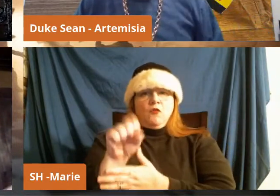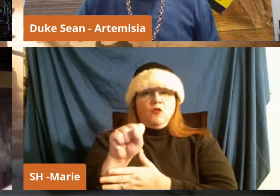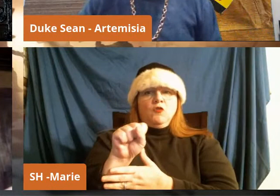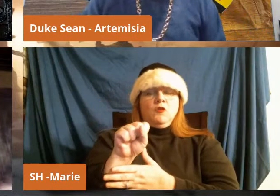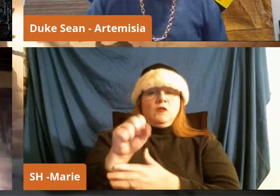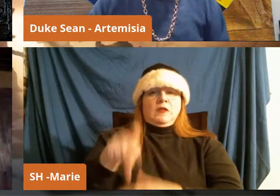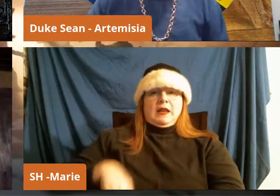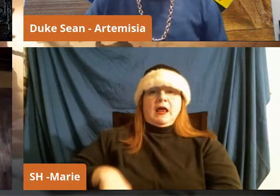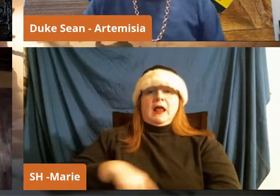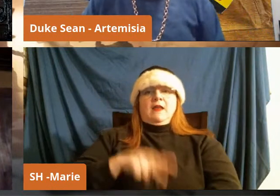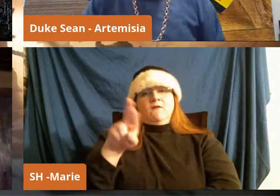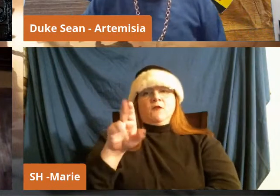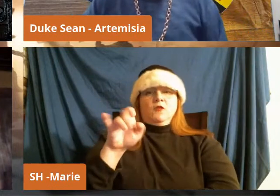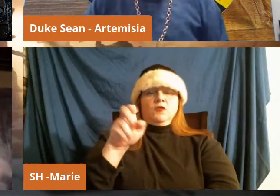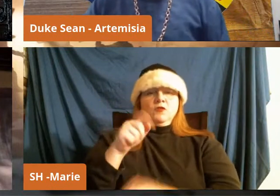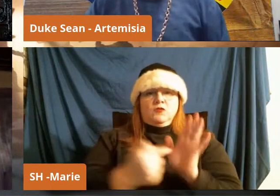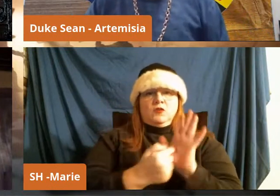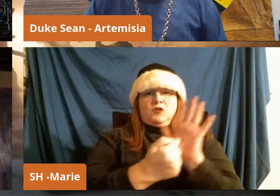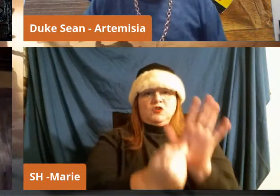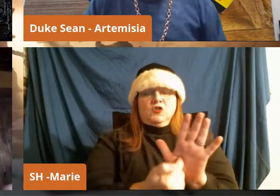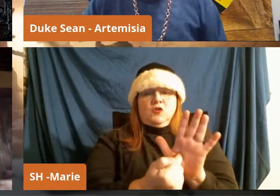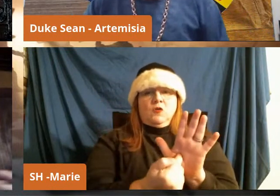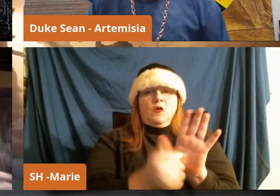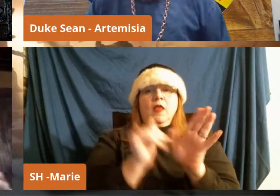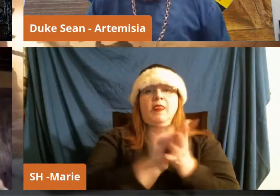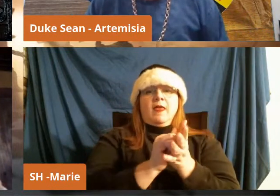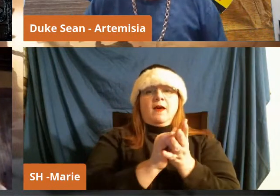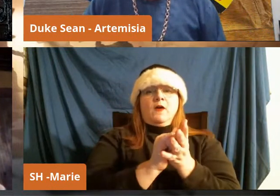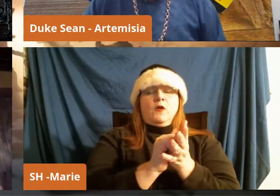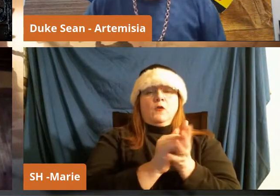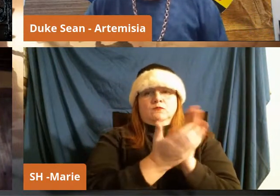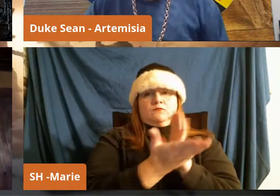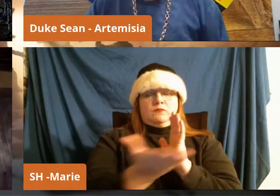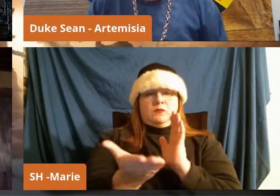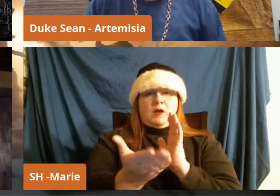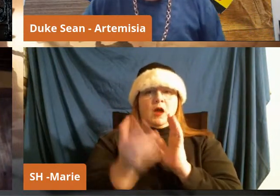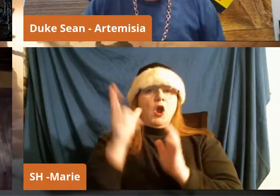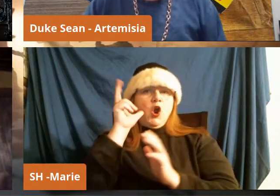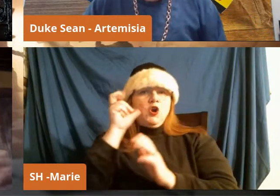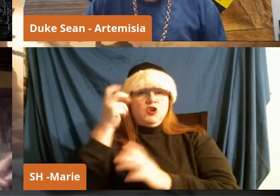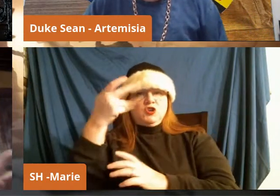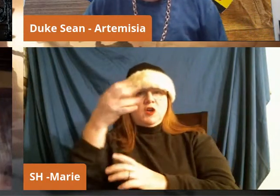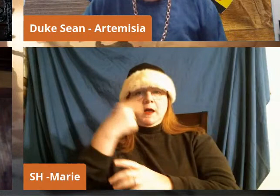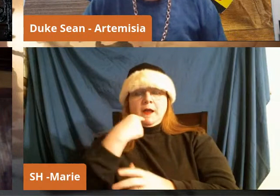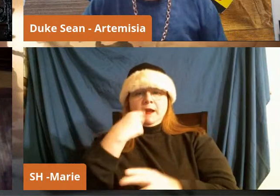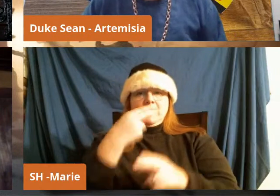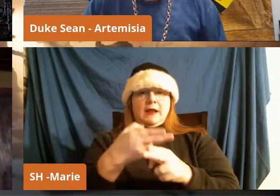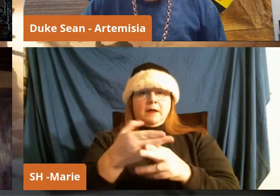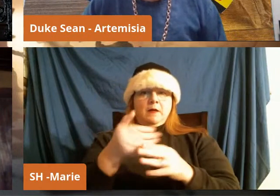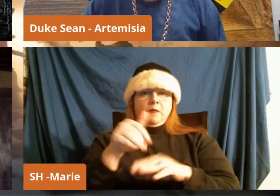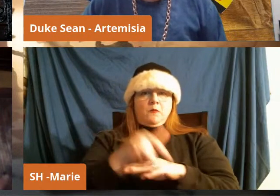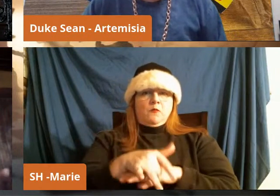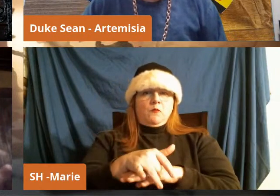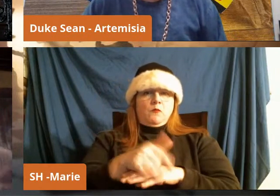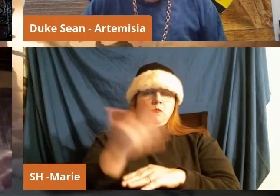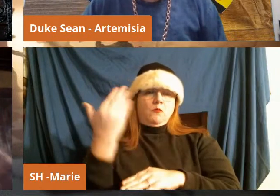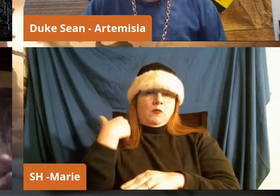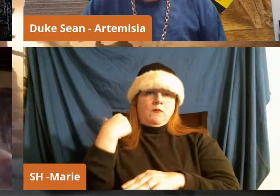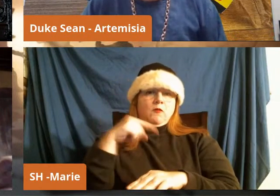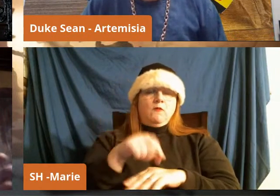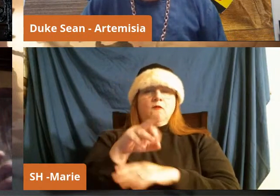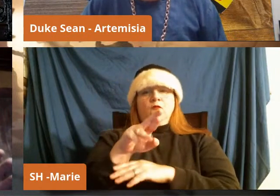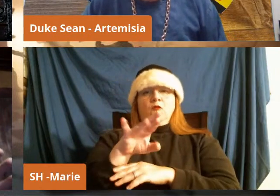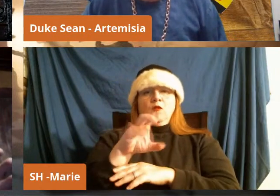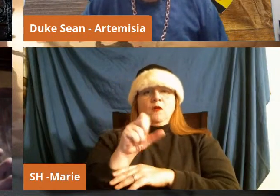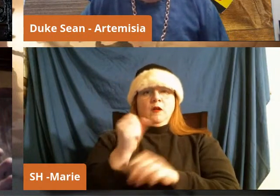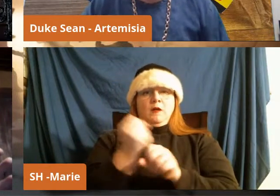virtues, and do they present those knightly virtues? I heard Sean mention in the previous one how franchise